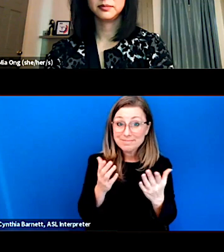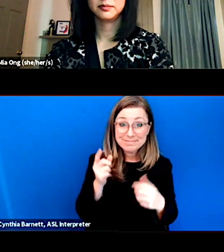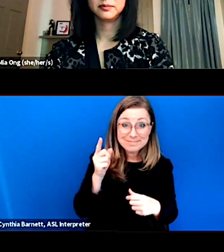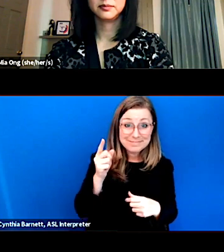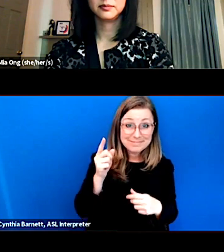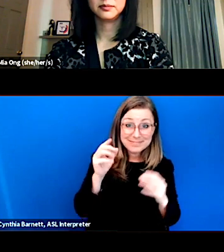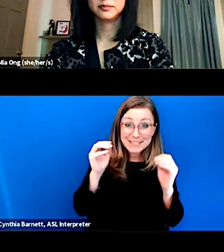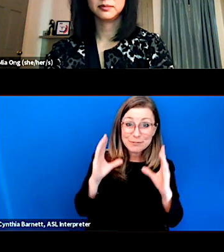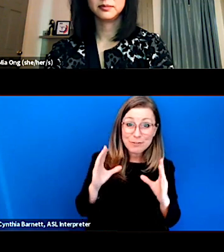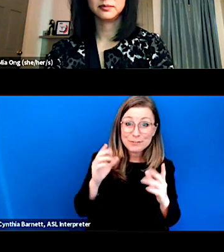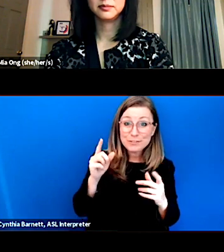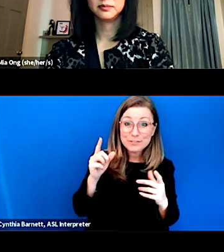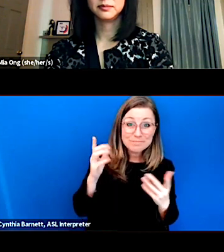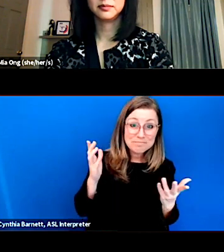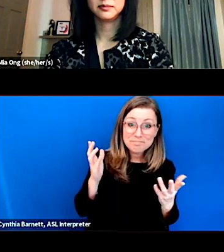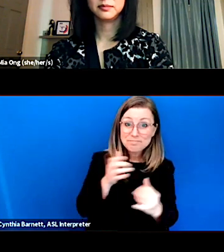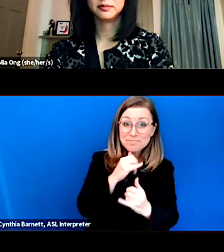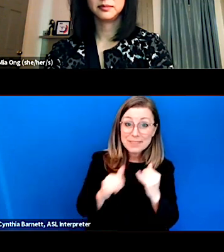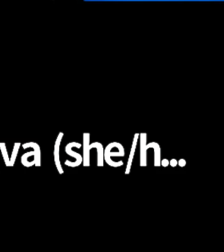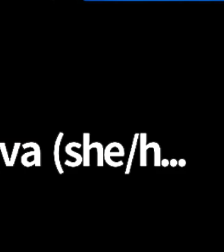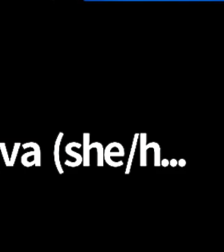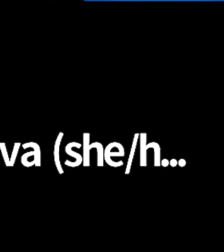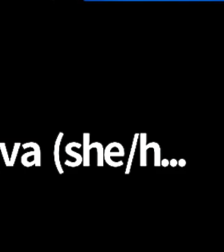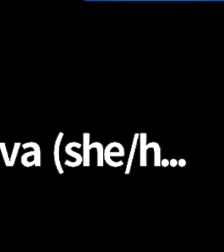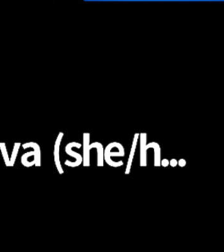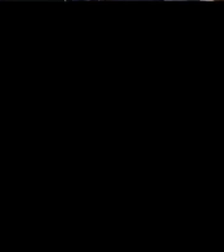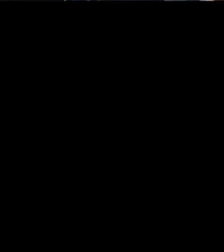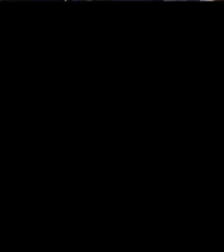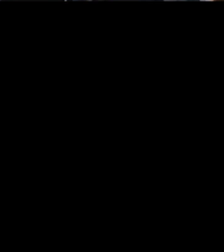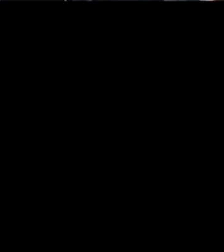we all come back on and